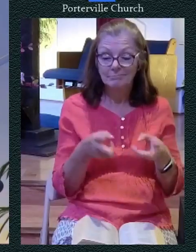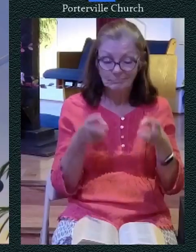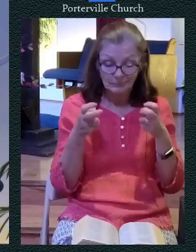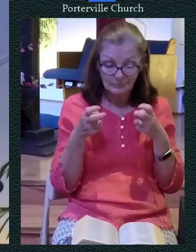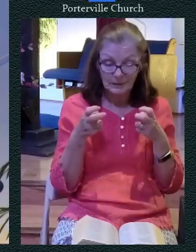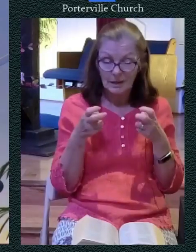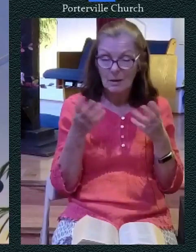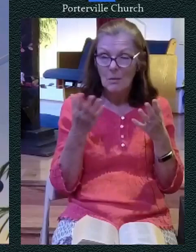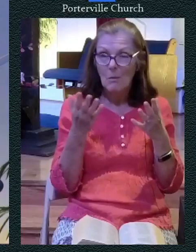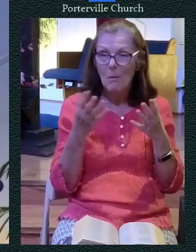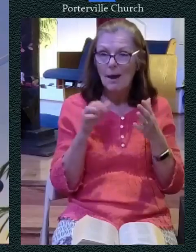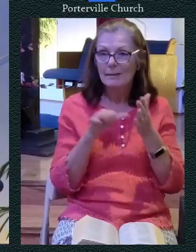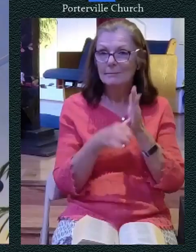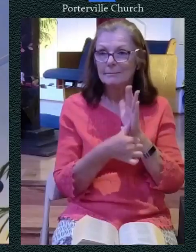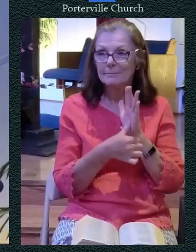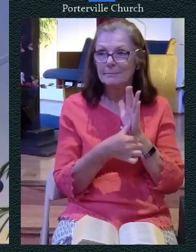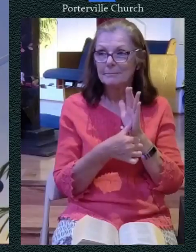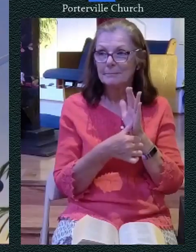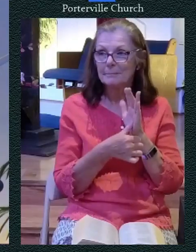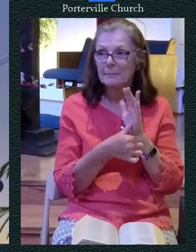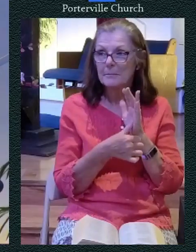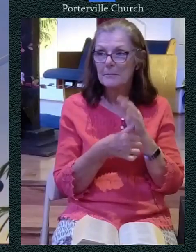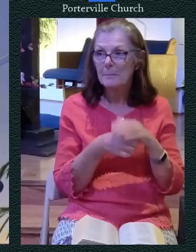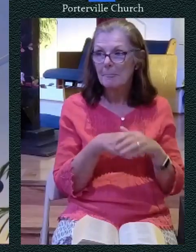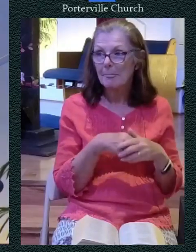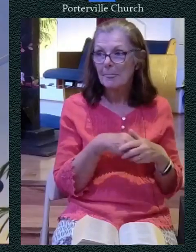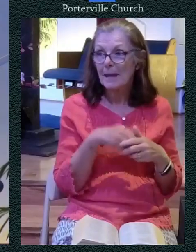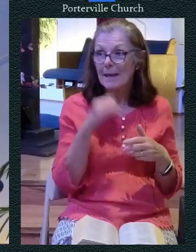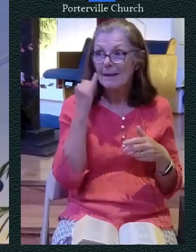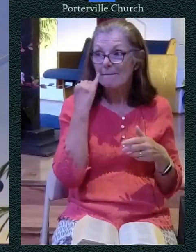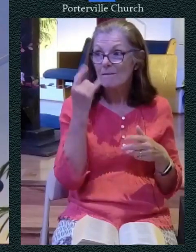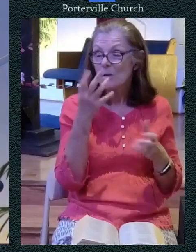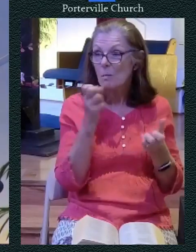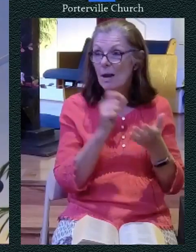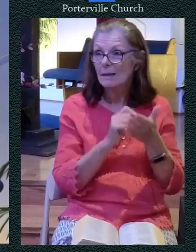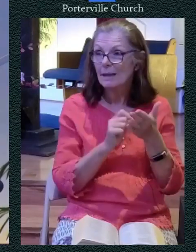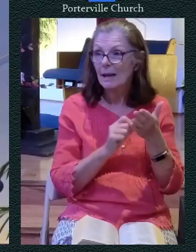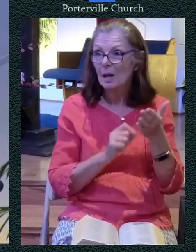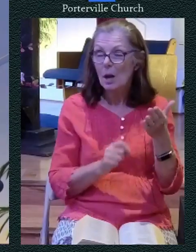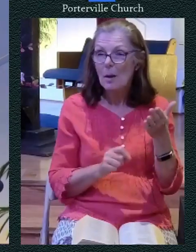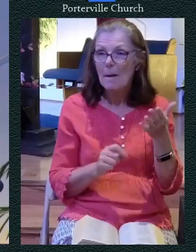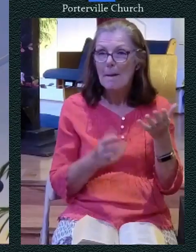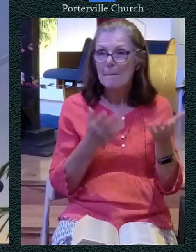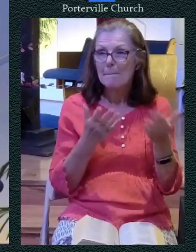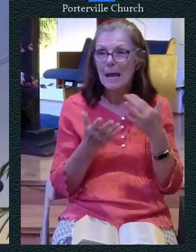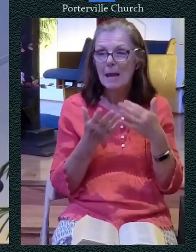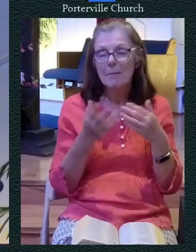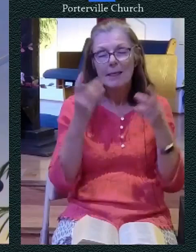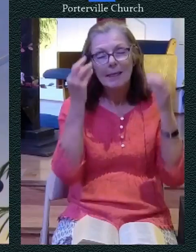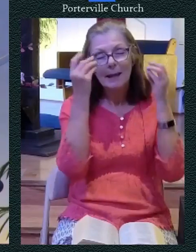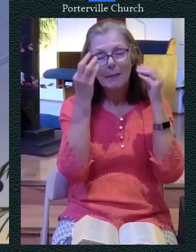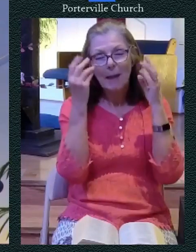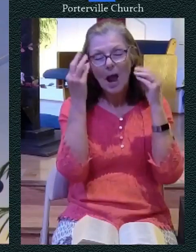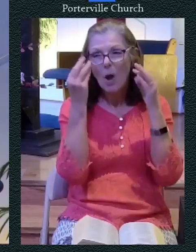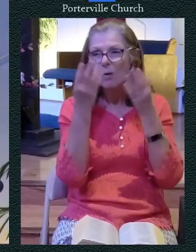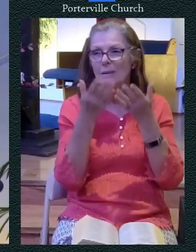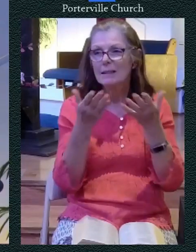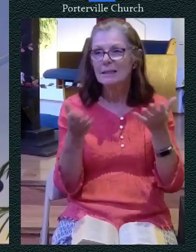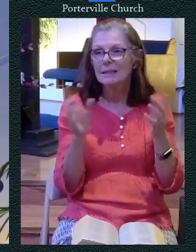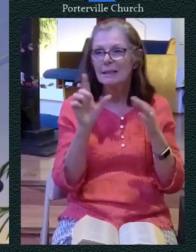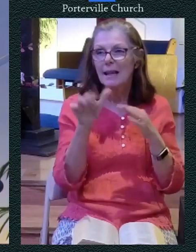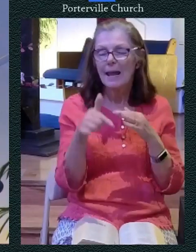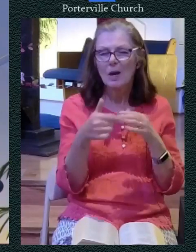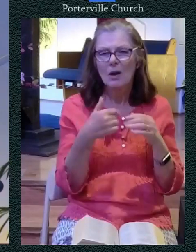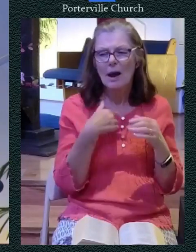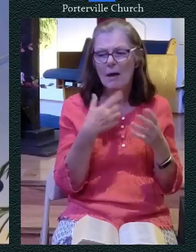very quickly. You may want to, if you're taking notes, you want to make note and think about these things later. But I want to